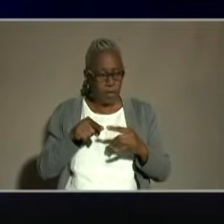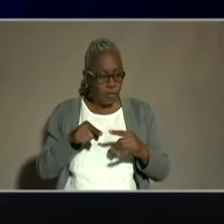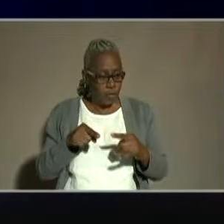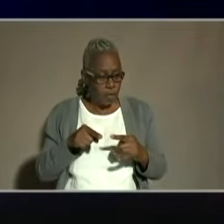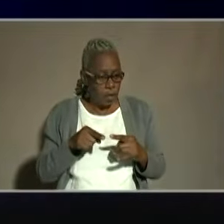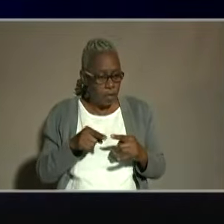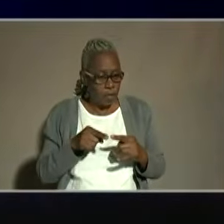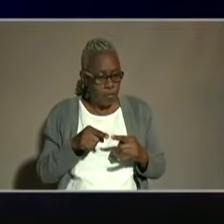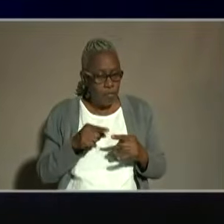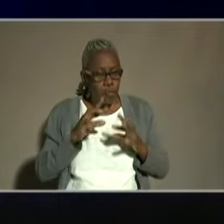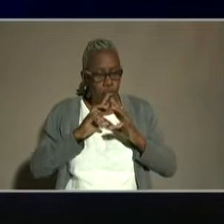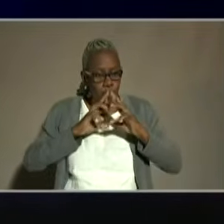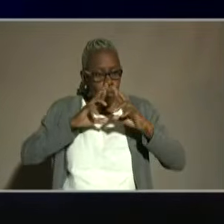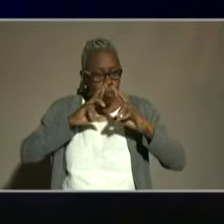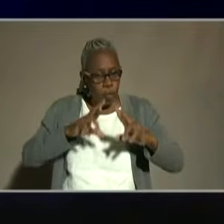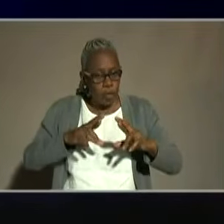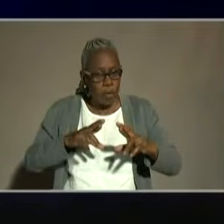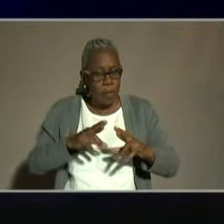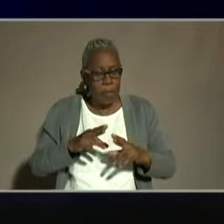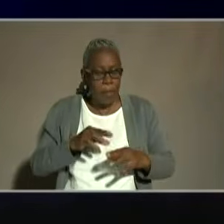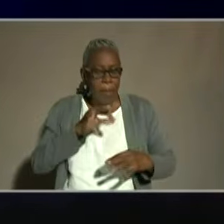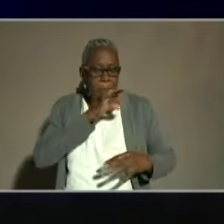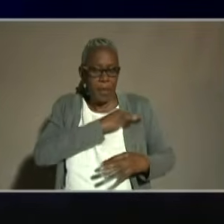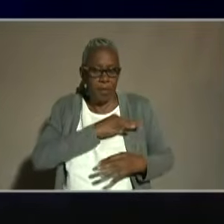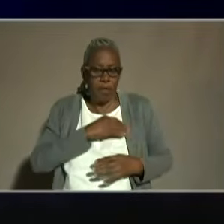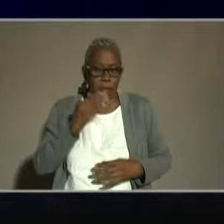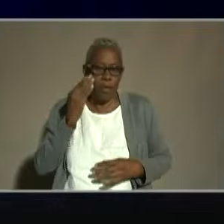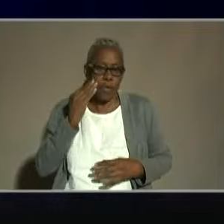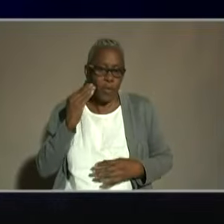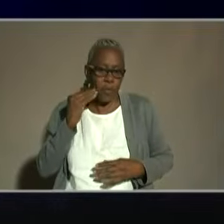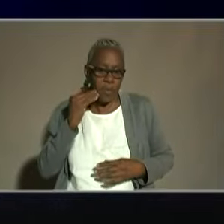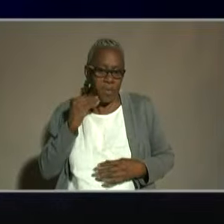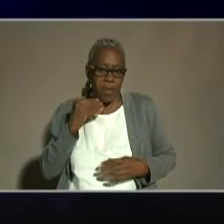benefited from a sweetheart deal that was irregular.